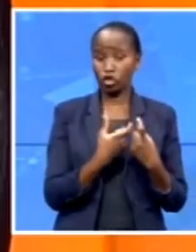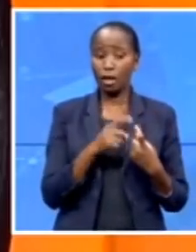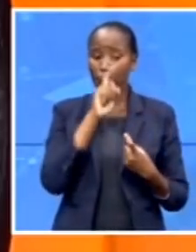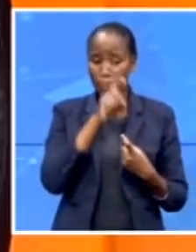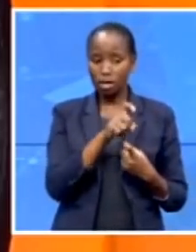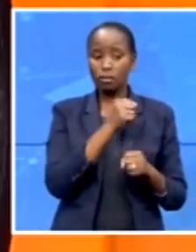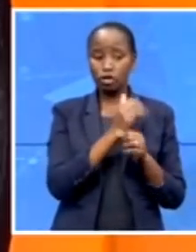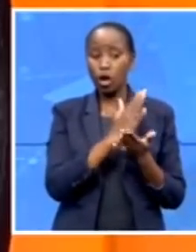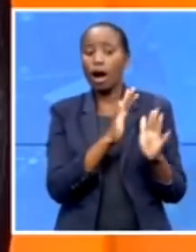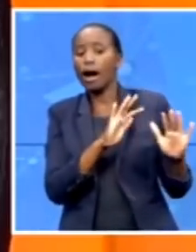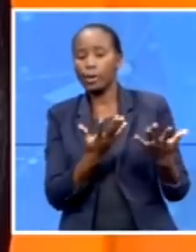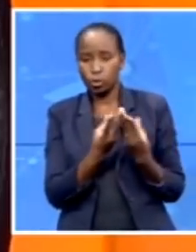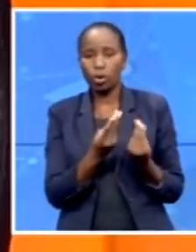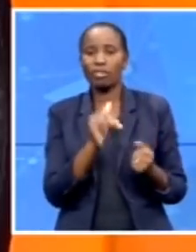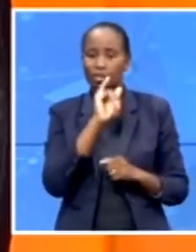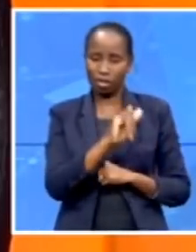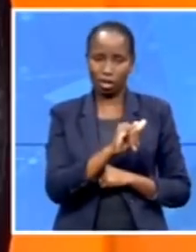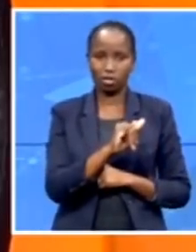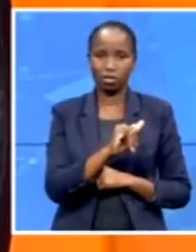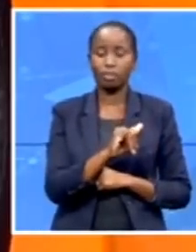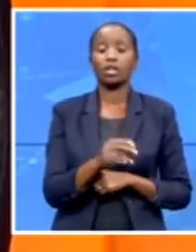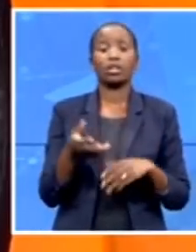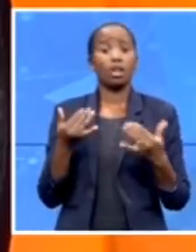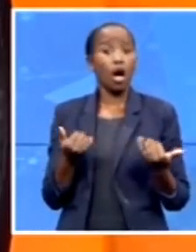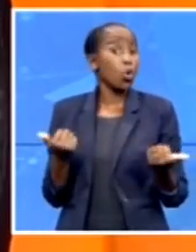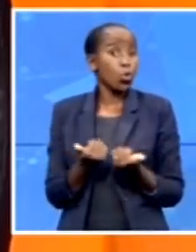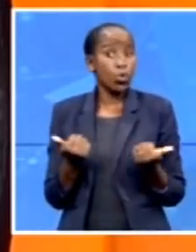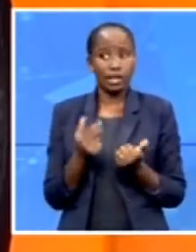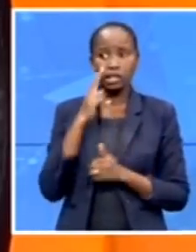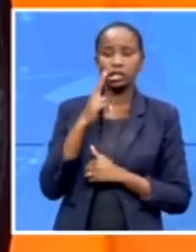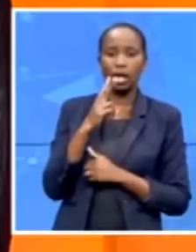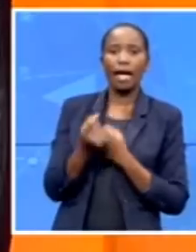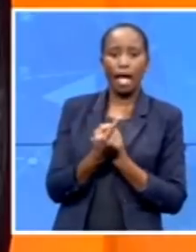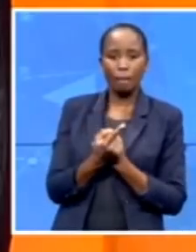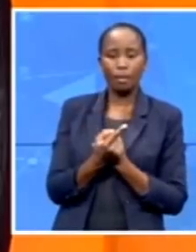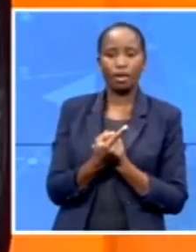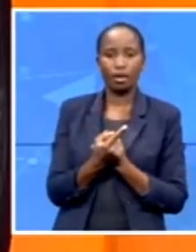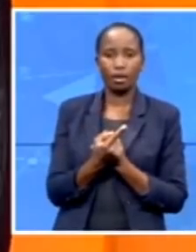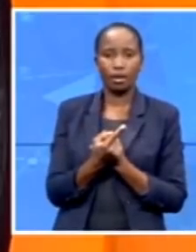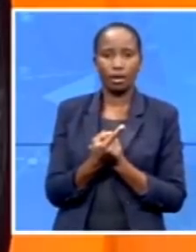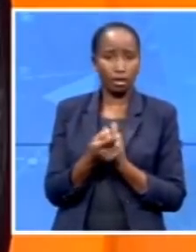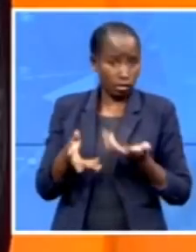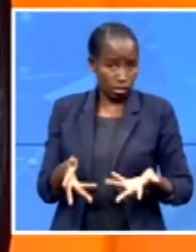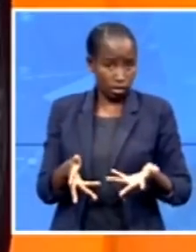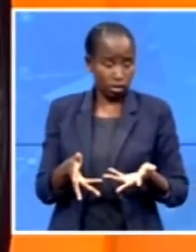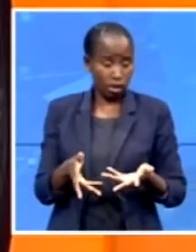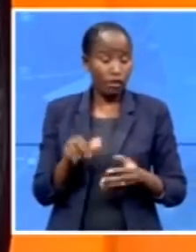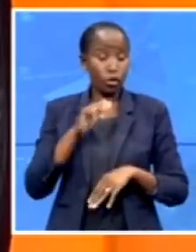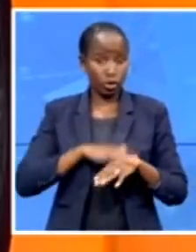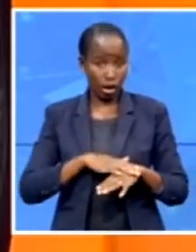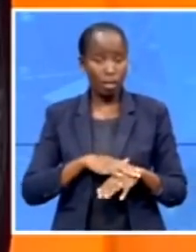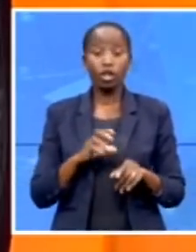never experienced something like that in the history of our elections. And they're going to have to sit down and see how